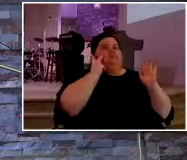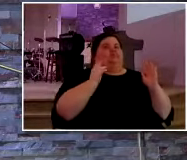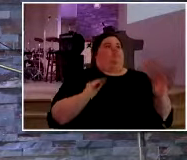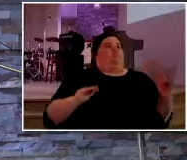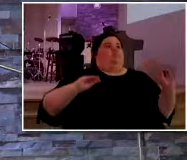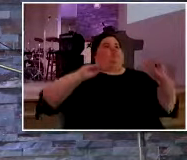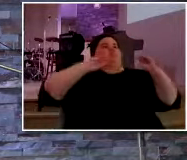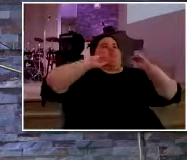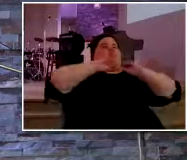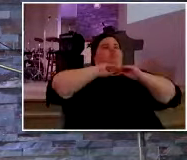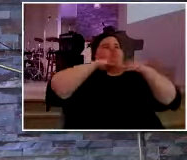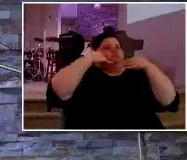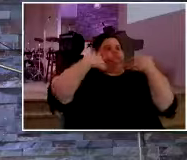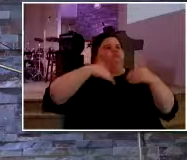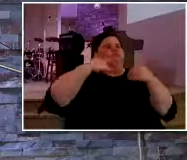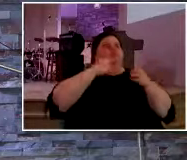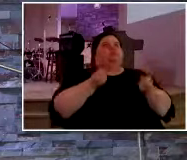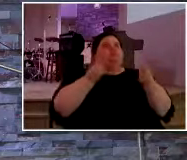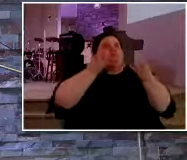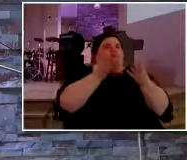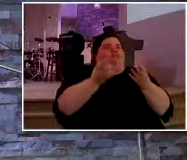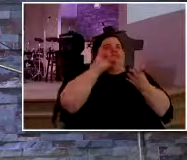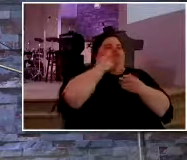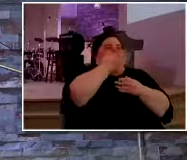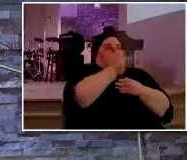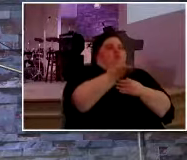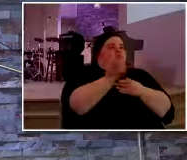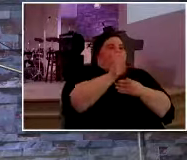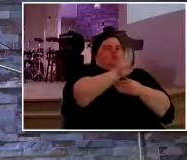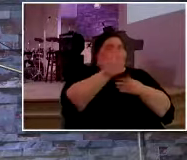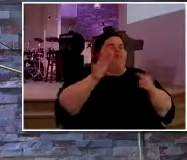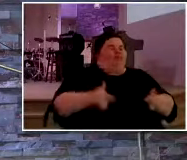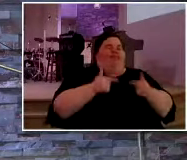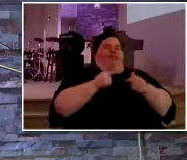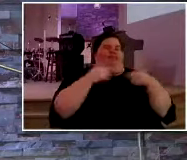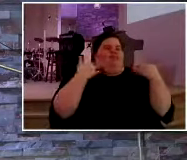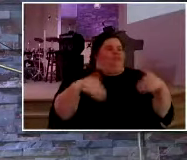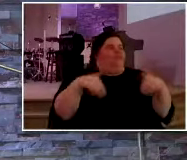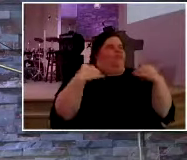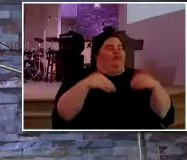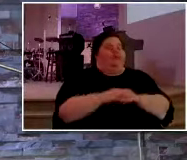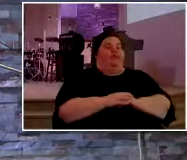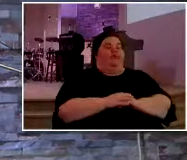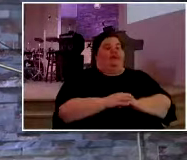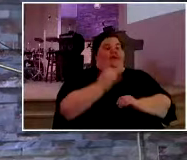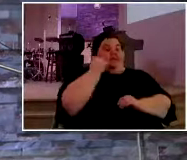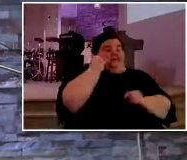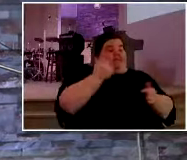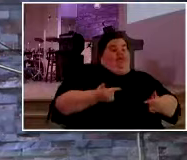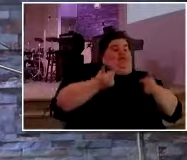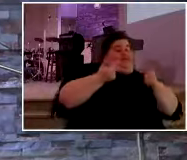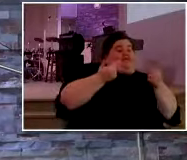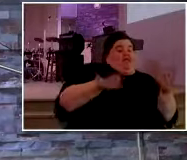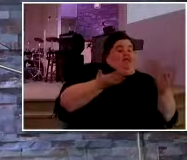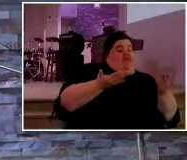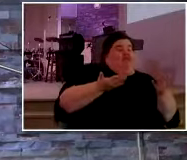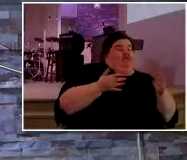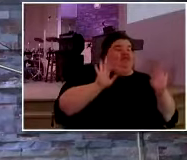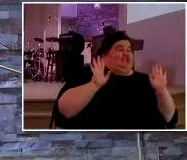He has so much in store for you. And if this life was all that there is, it would